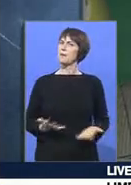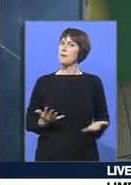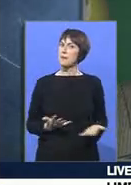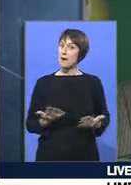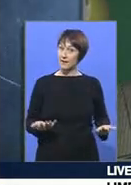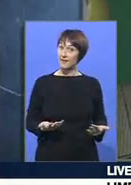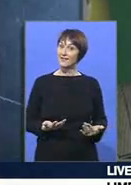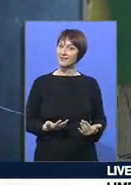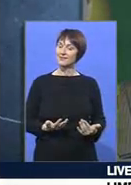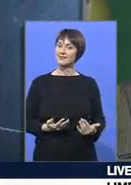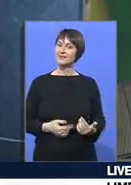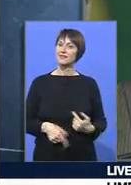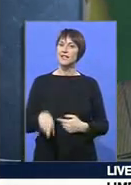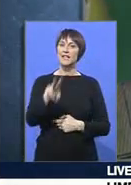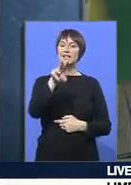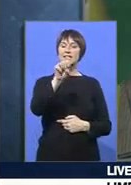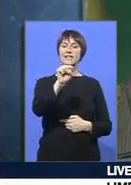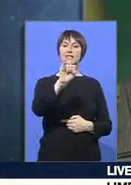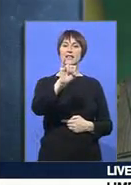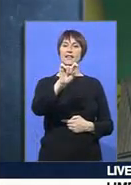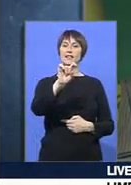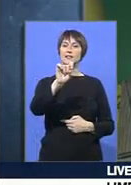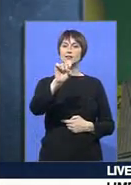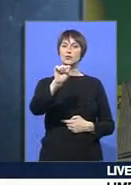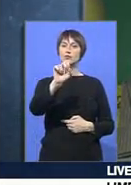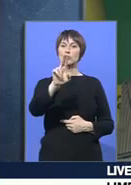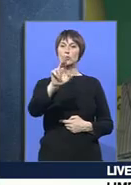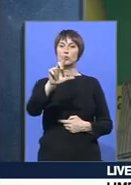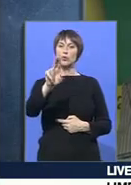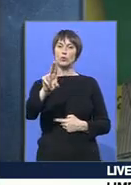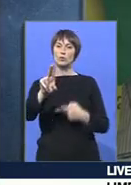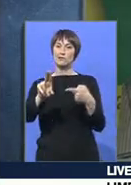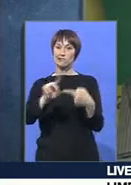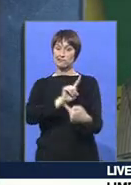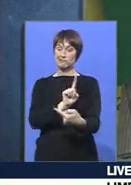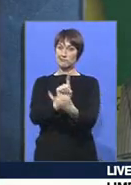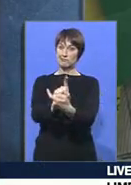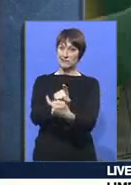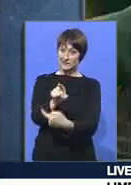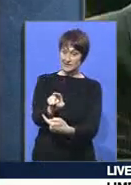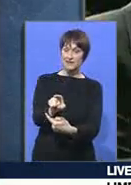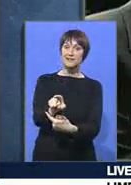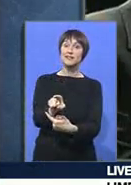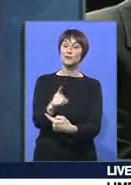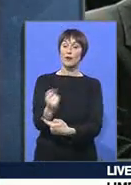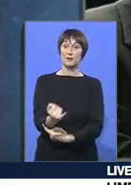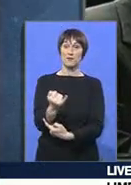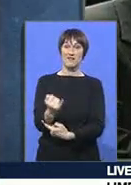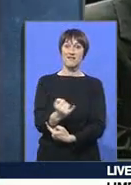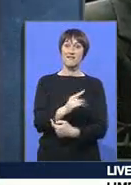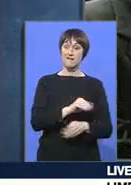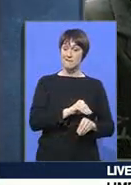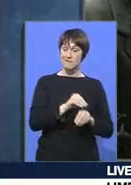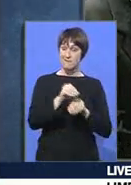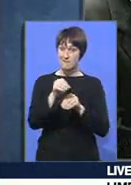with Comrade Walter Sisulu in Johannesburg, where he moved to from